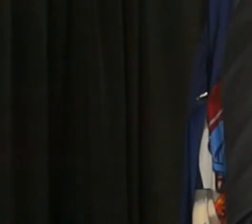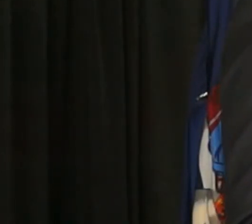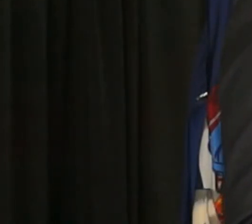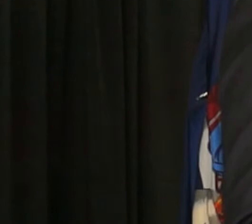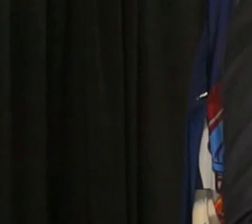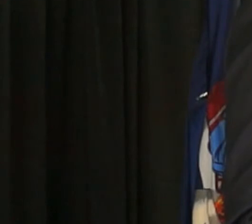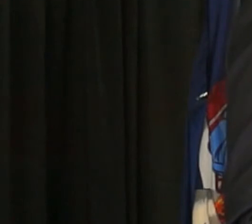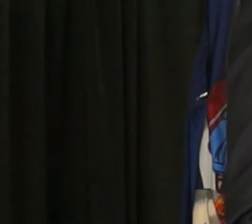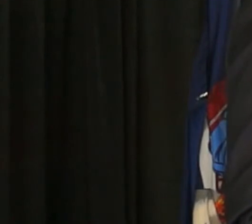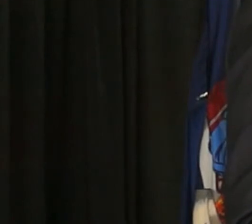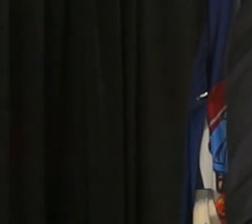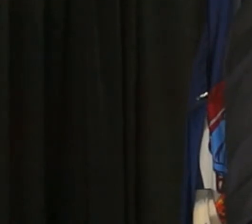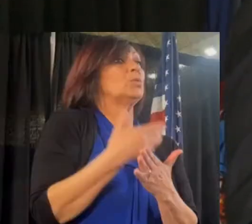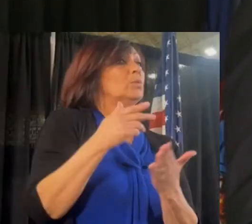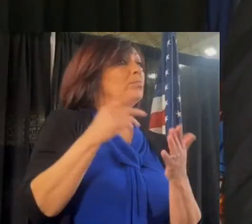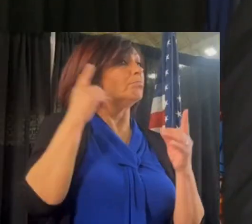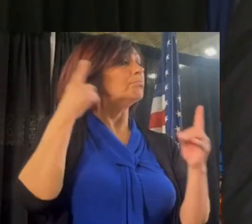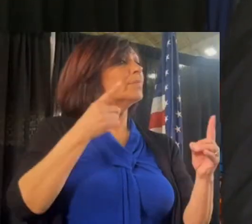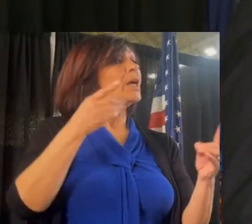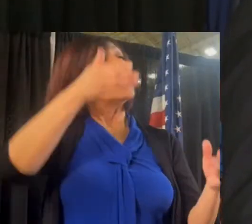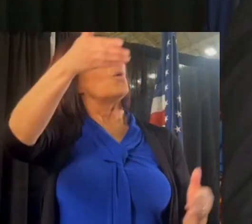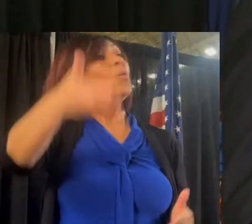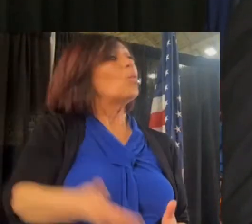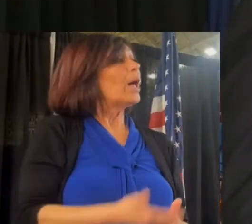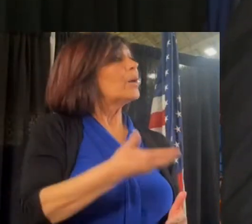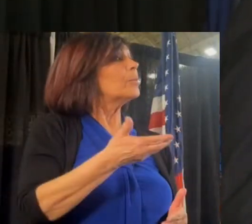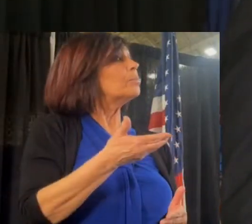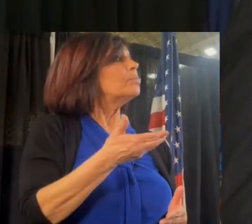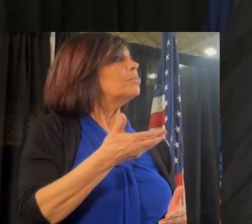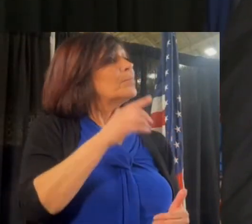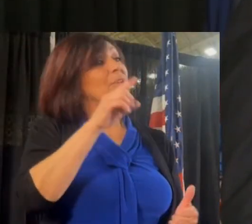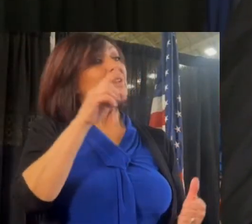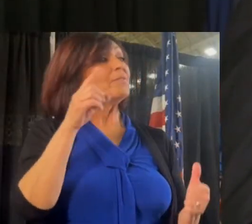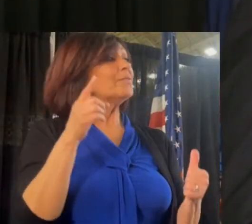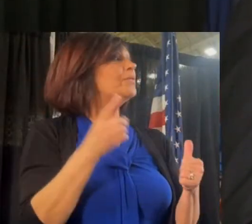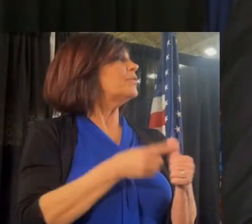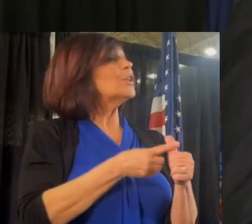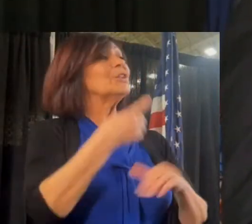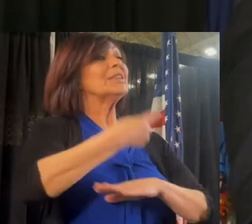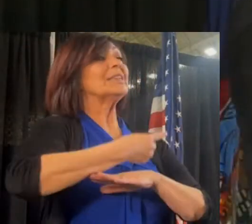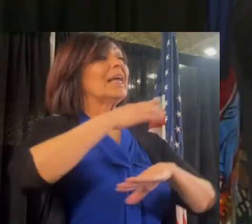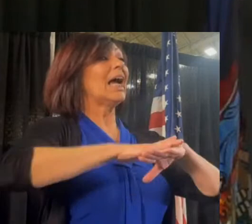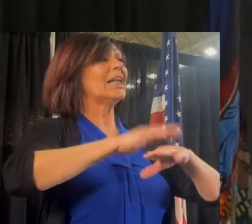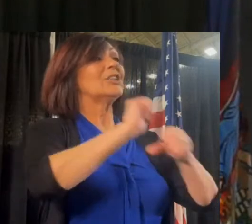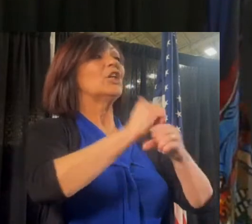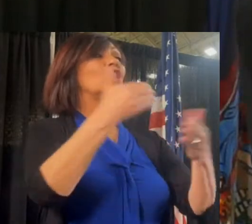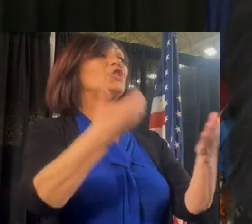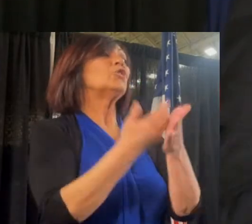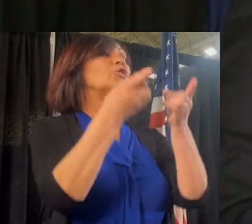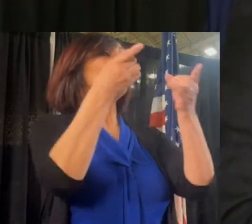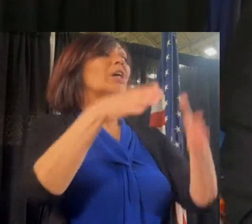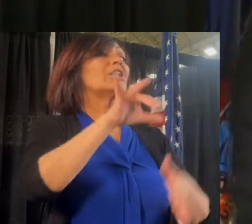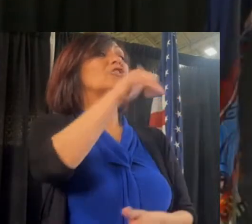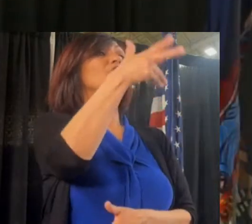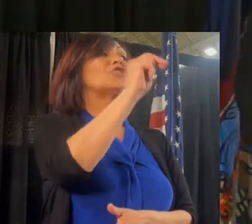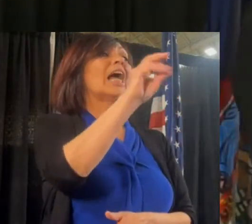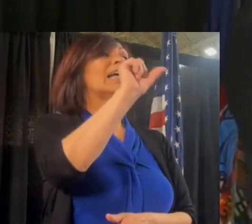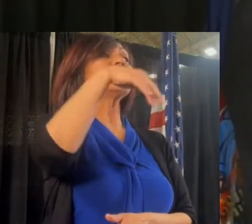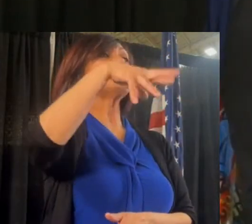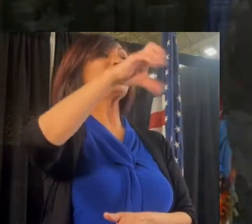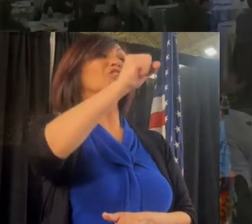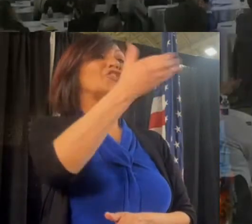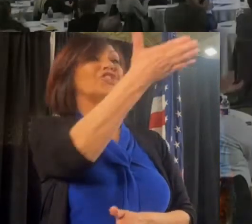administration on this new initiative. And welcome to our area, one of the first days he's on the job, new director John Spears.